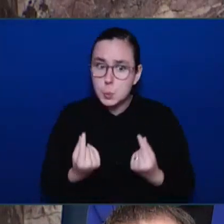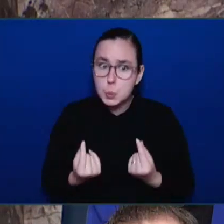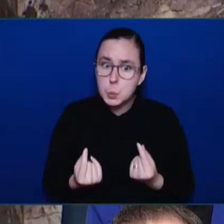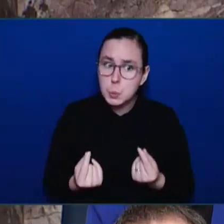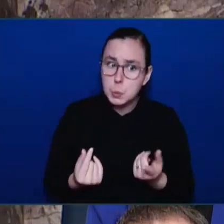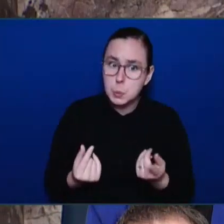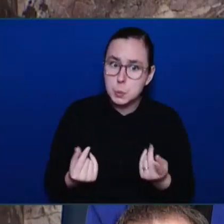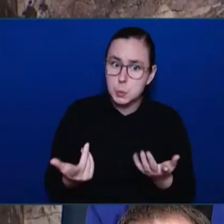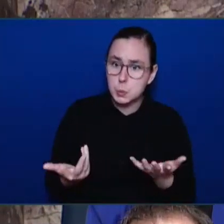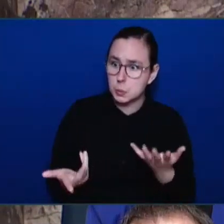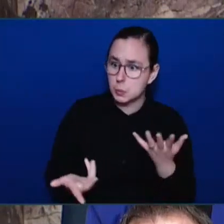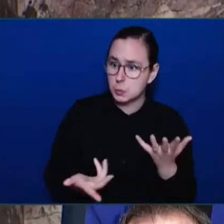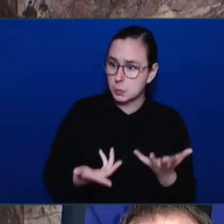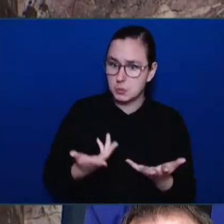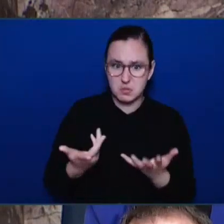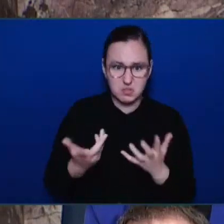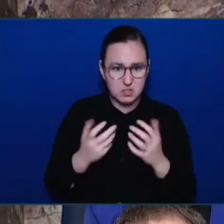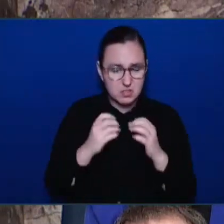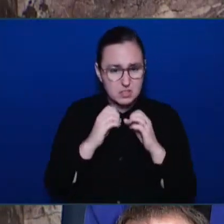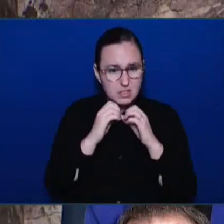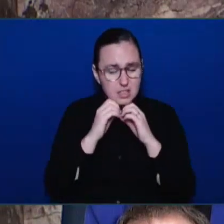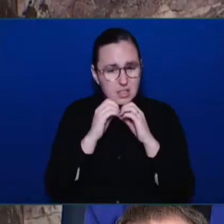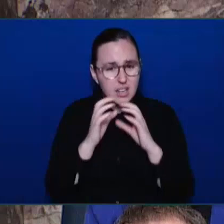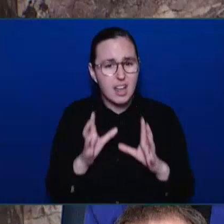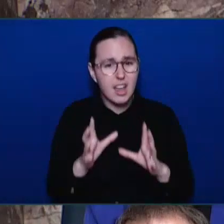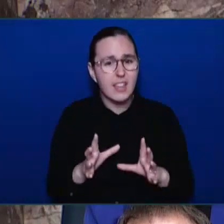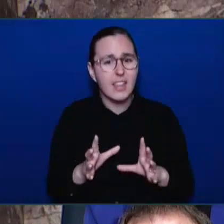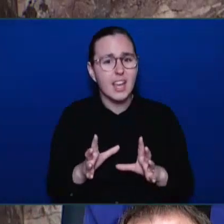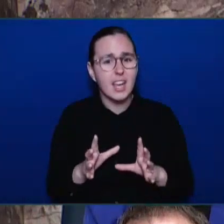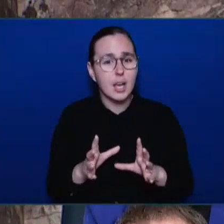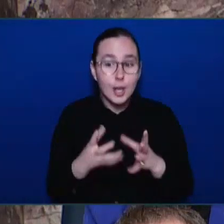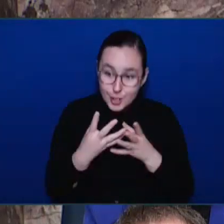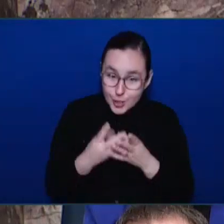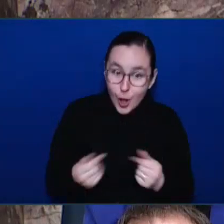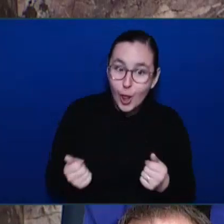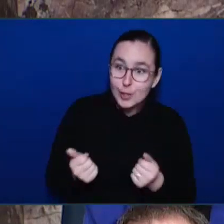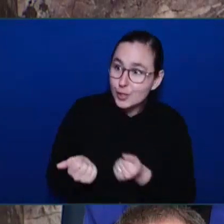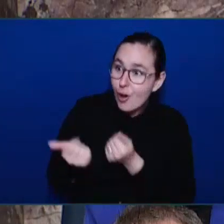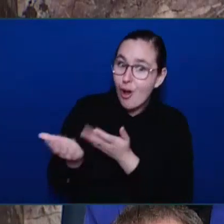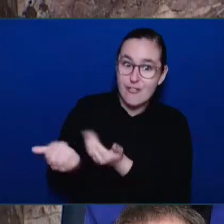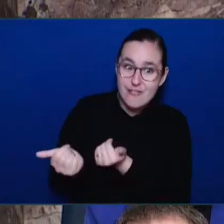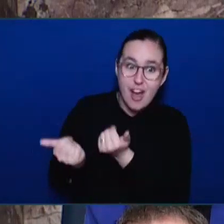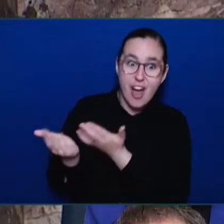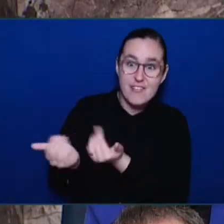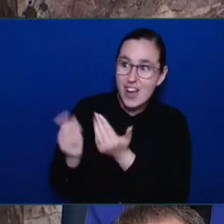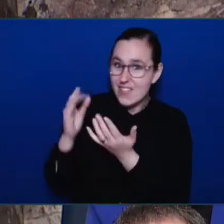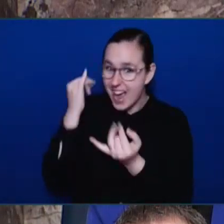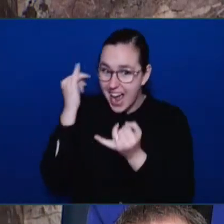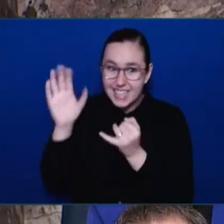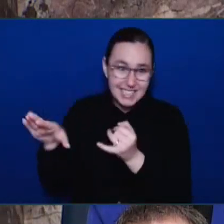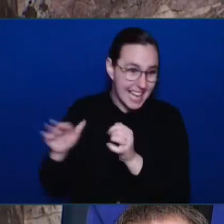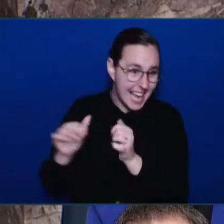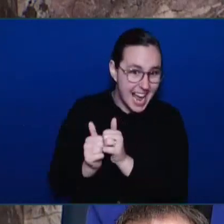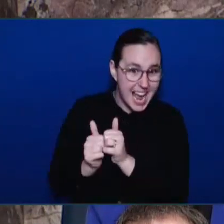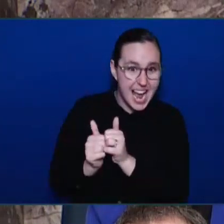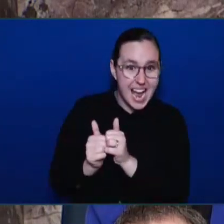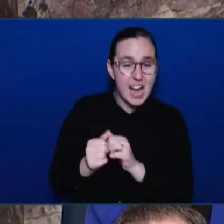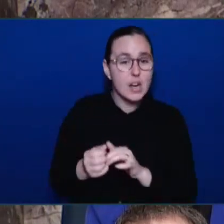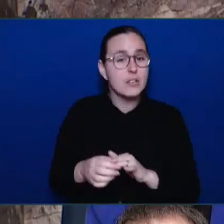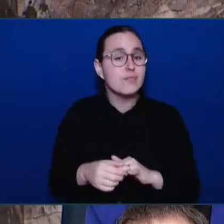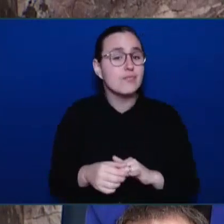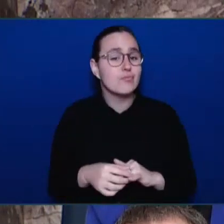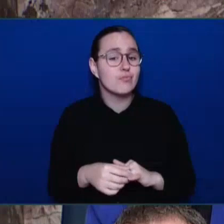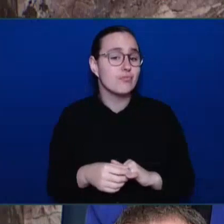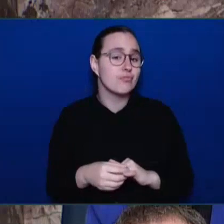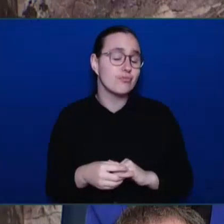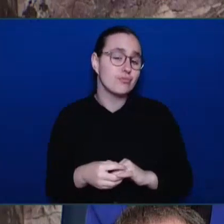solutions that were offered while criminals reoffended and viciously attacked British Columbians. How